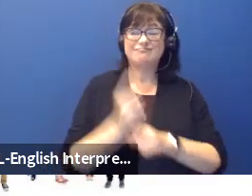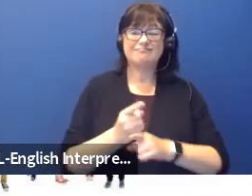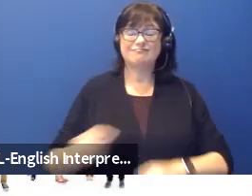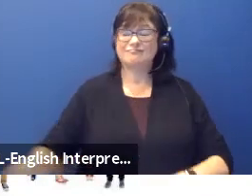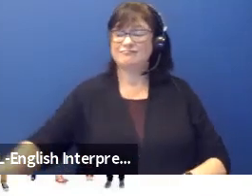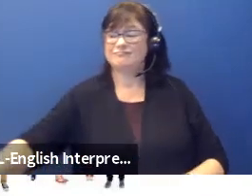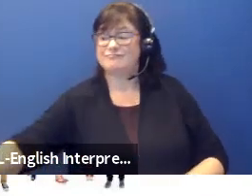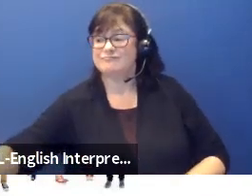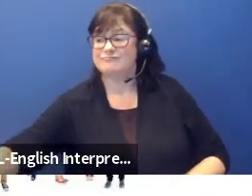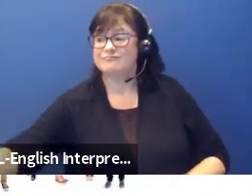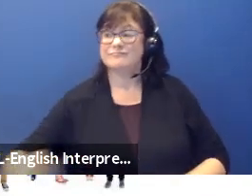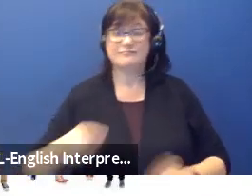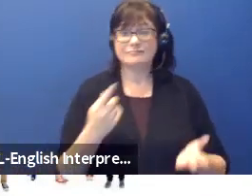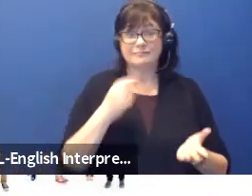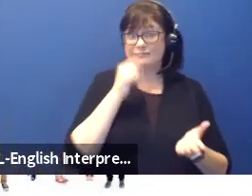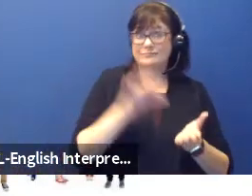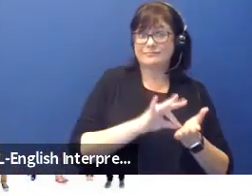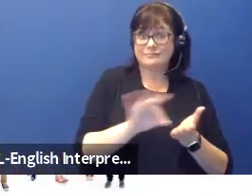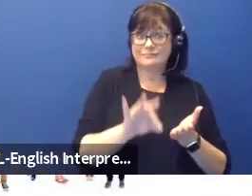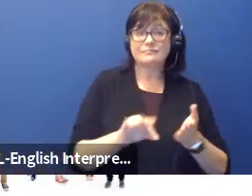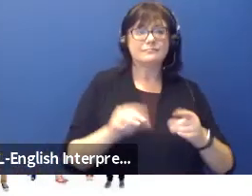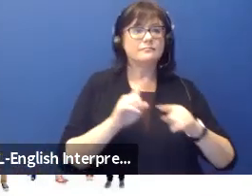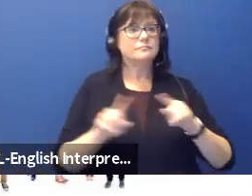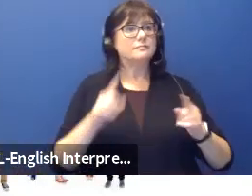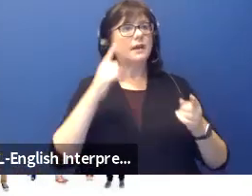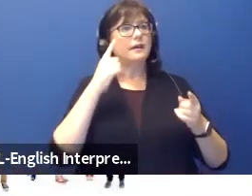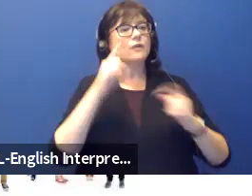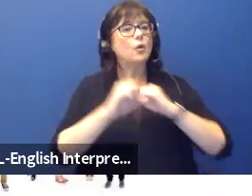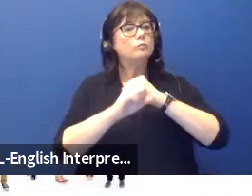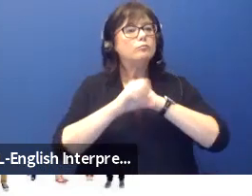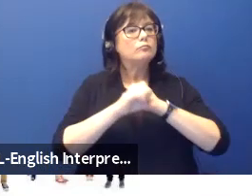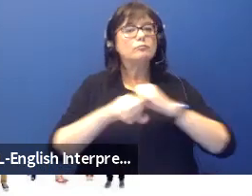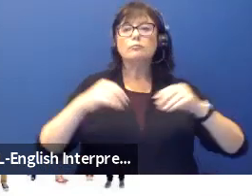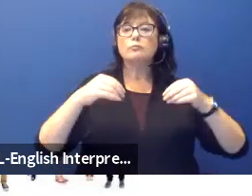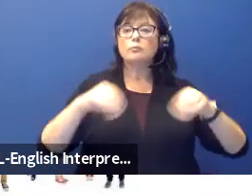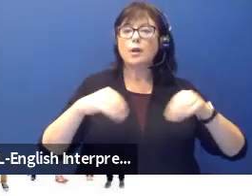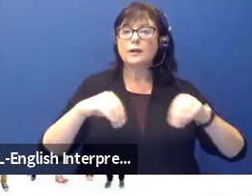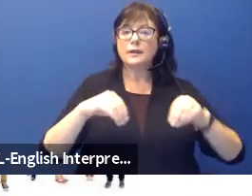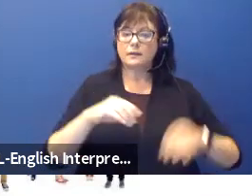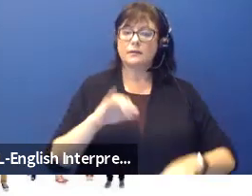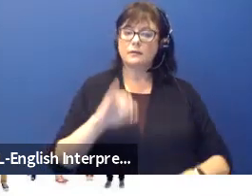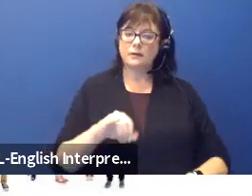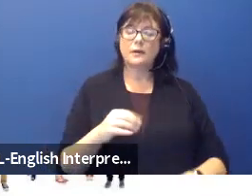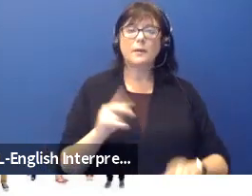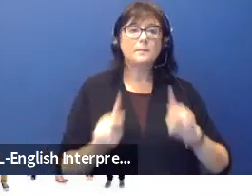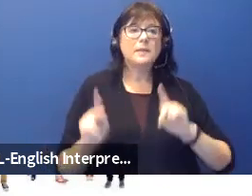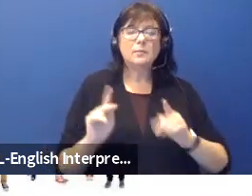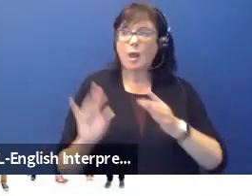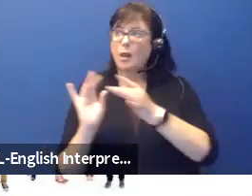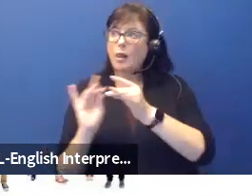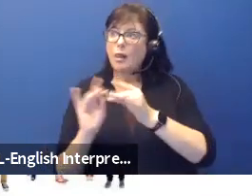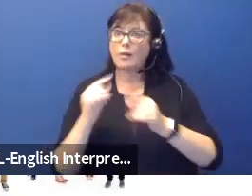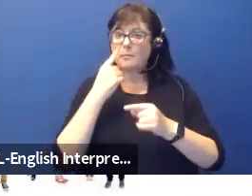referrals don't count, and yet it's in marketing, word of mouth is a huge positive piece of